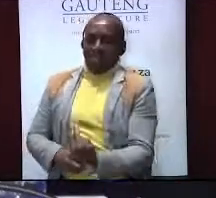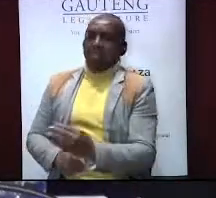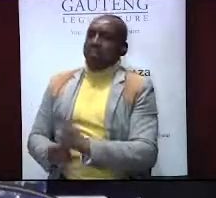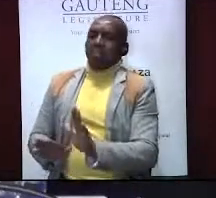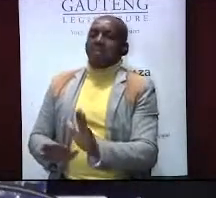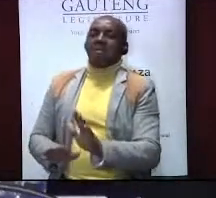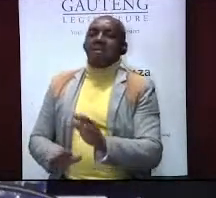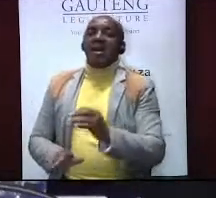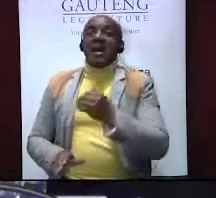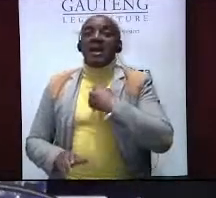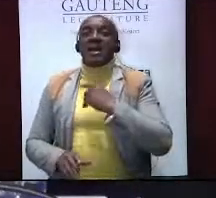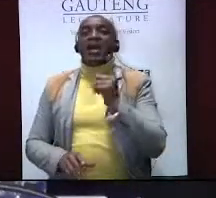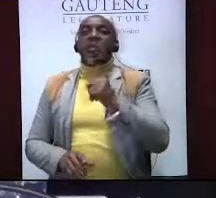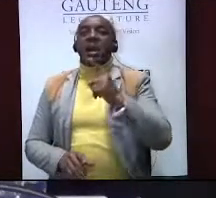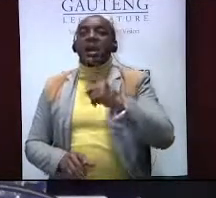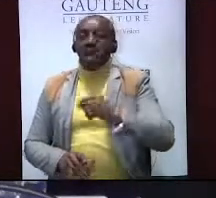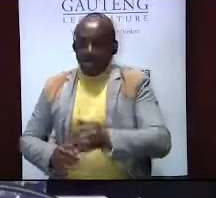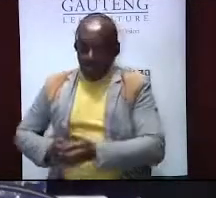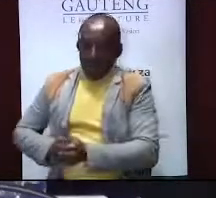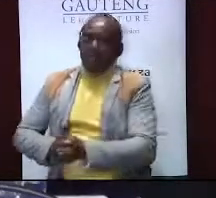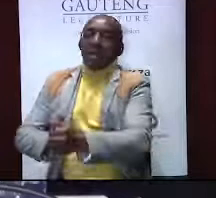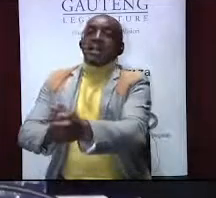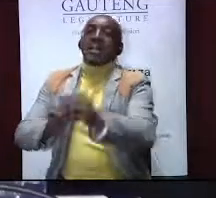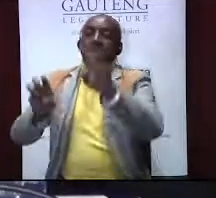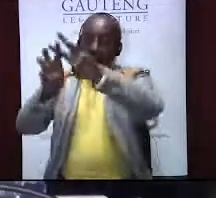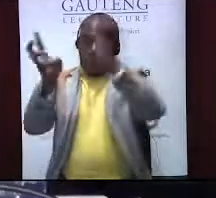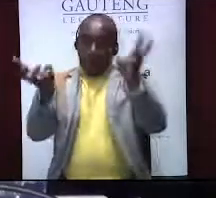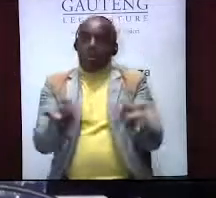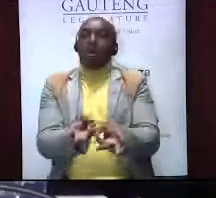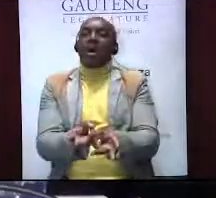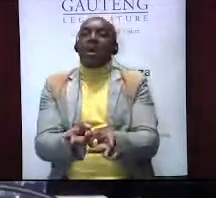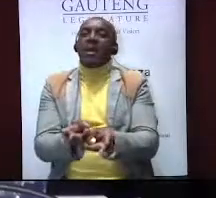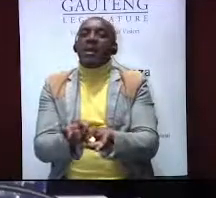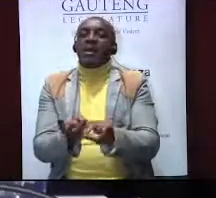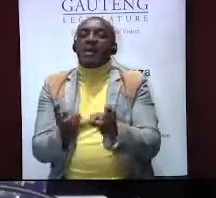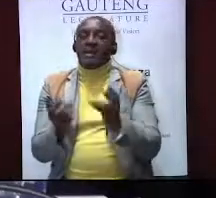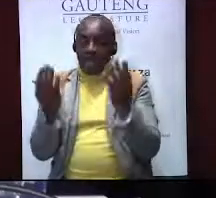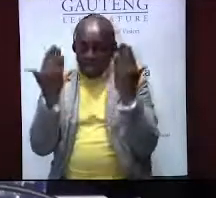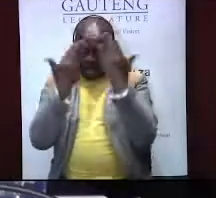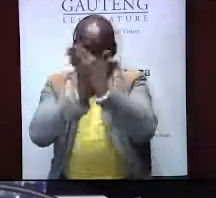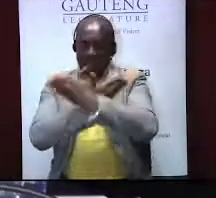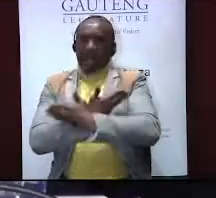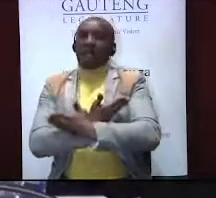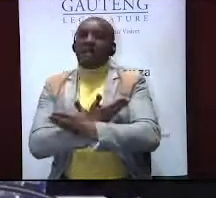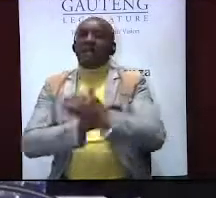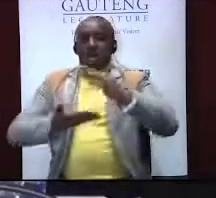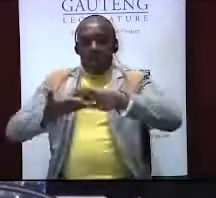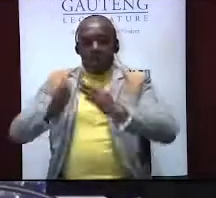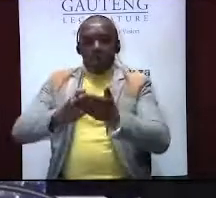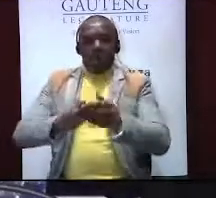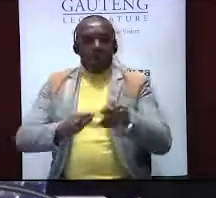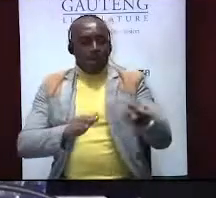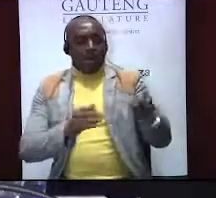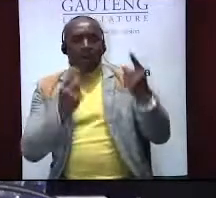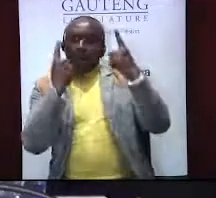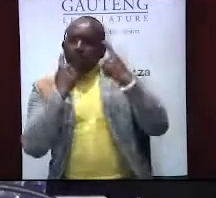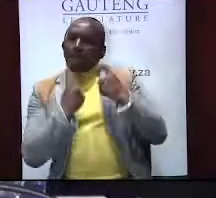world. We are not lights to one another. The darkness, the communities are crying out